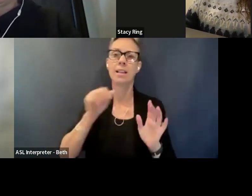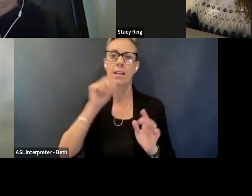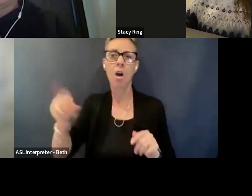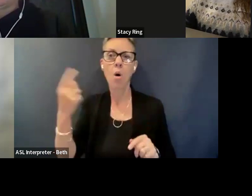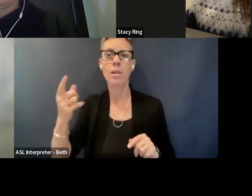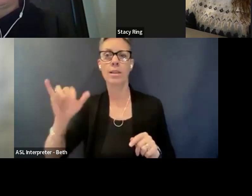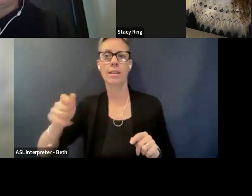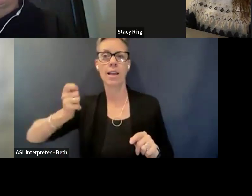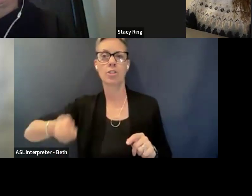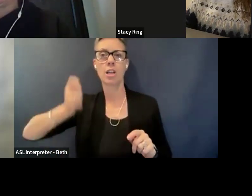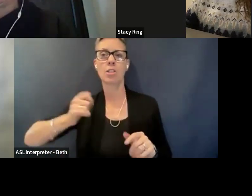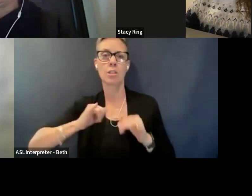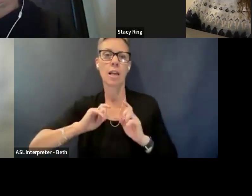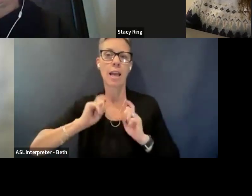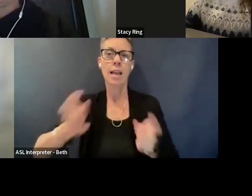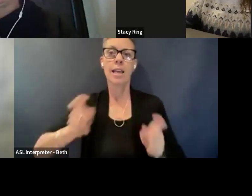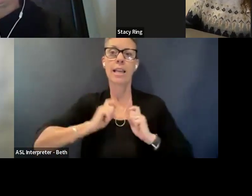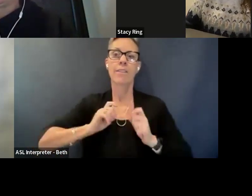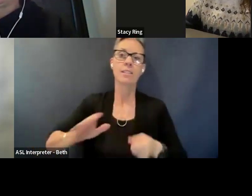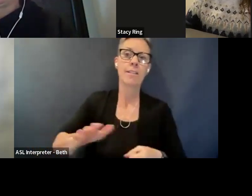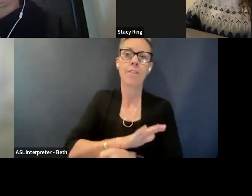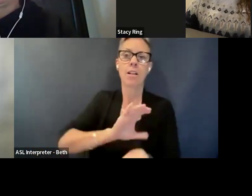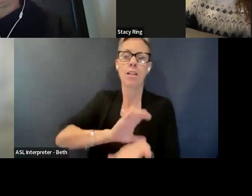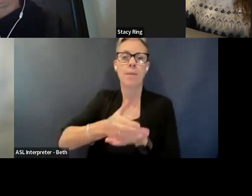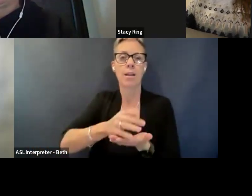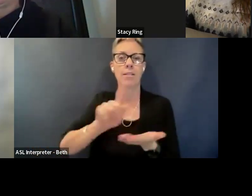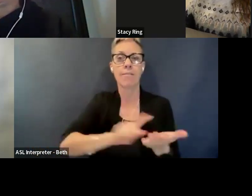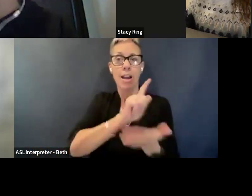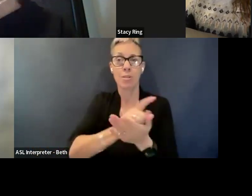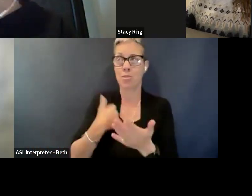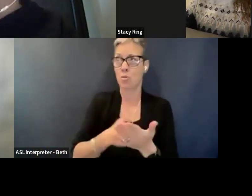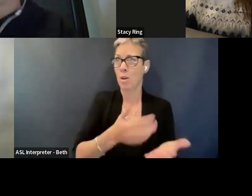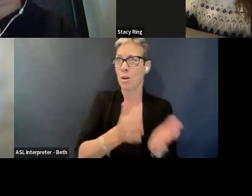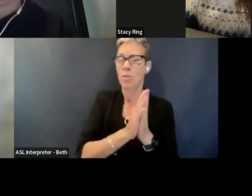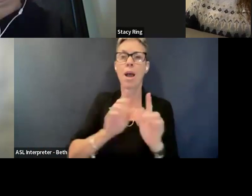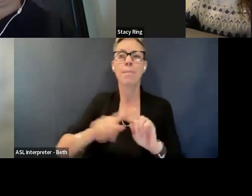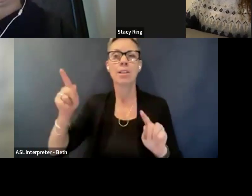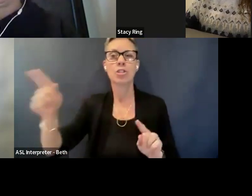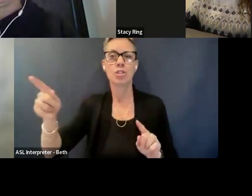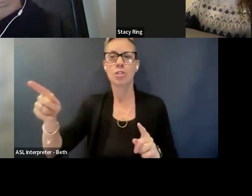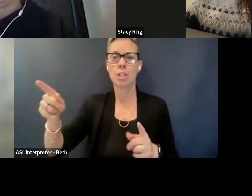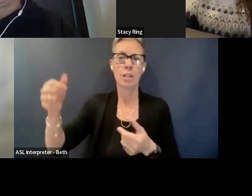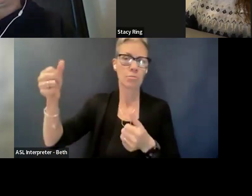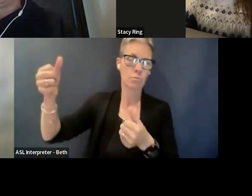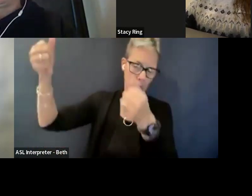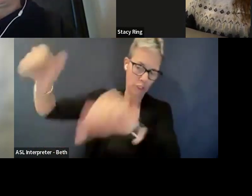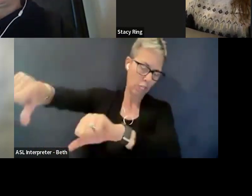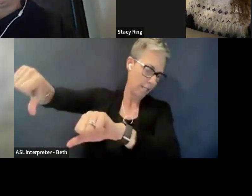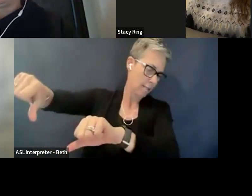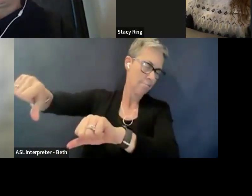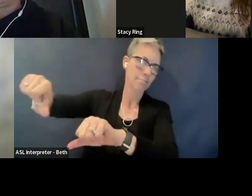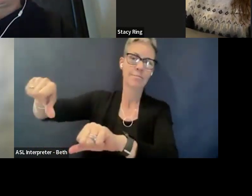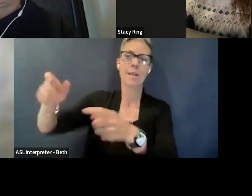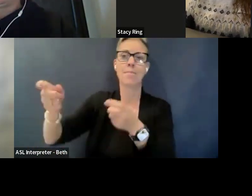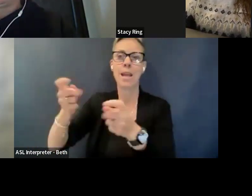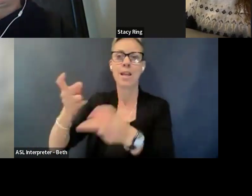she award the full amount of hours we had initially requested, but she rejected the managed care company's argument, in